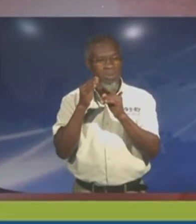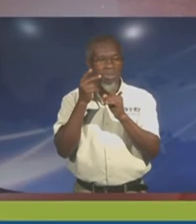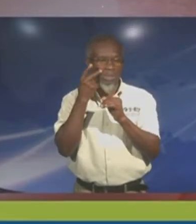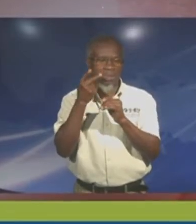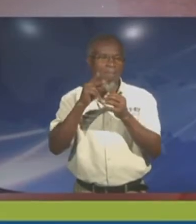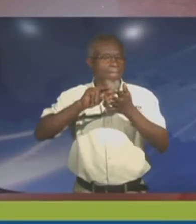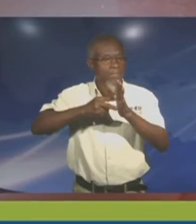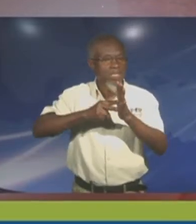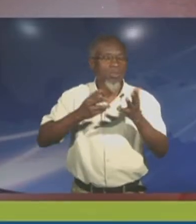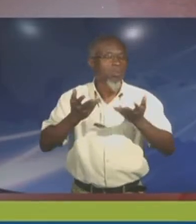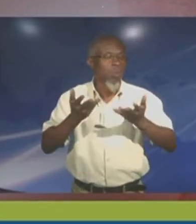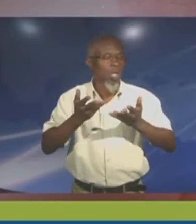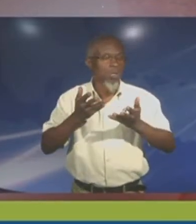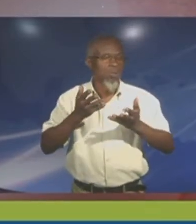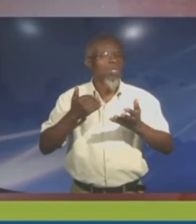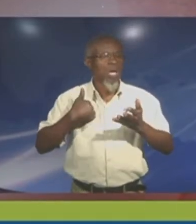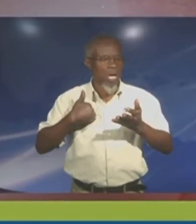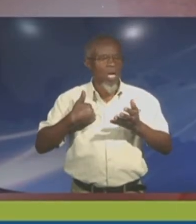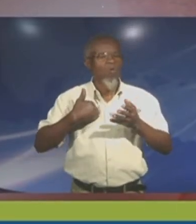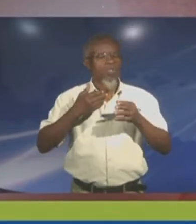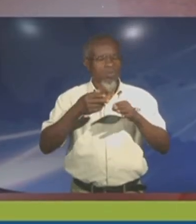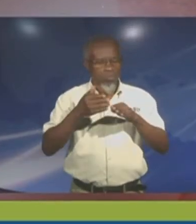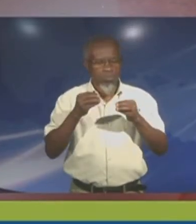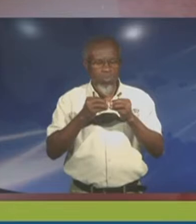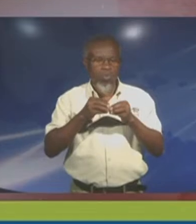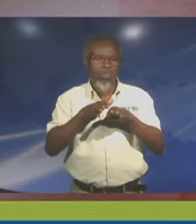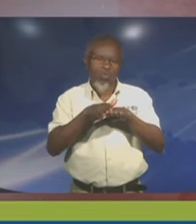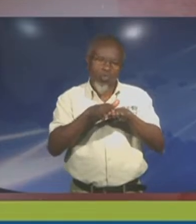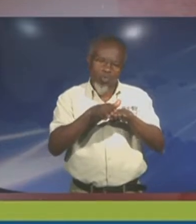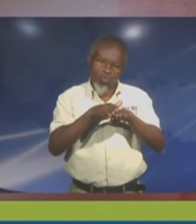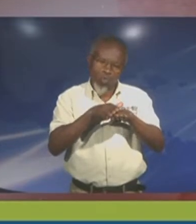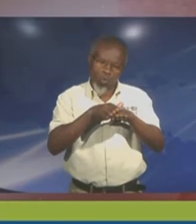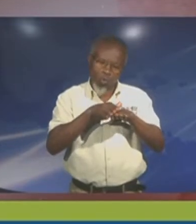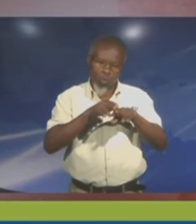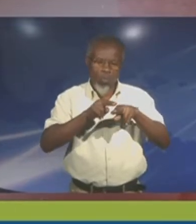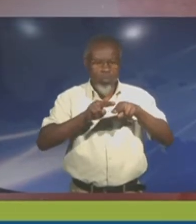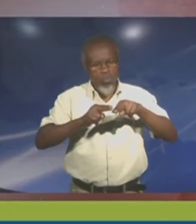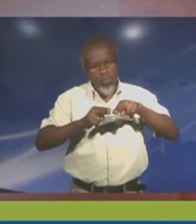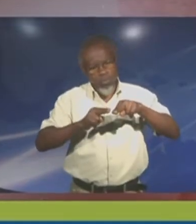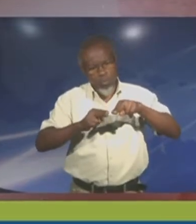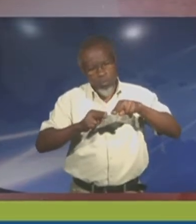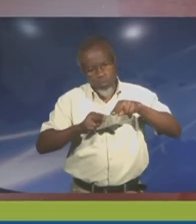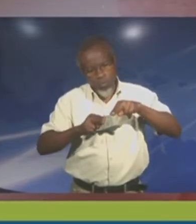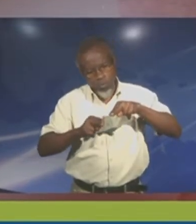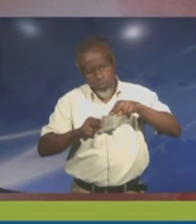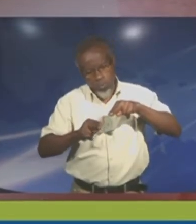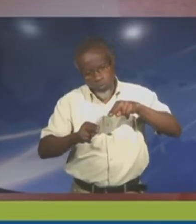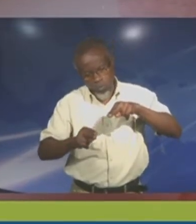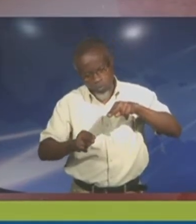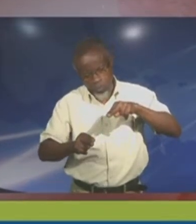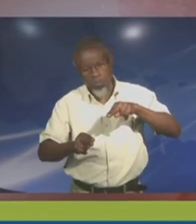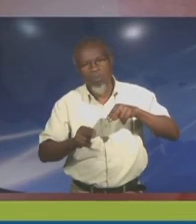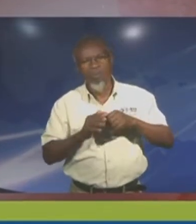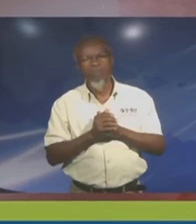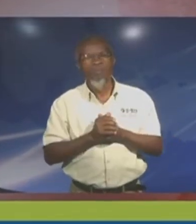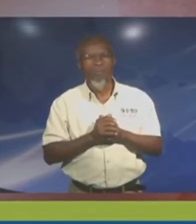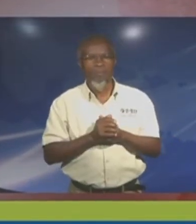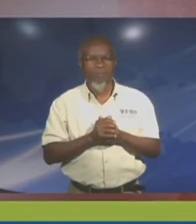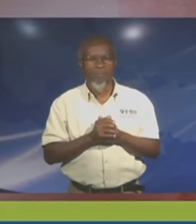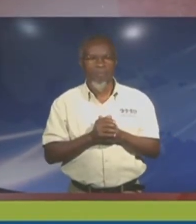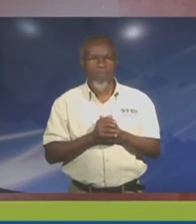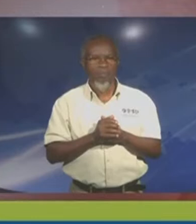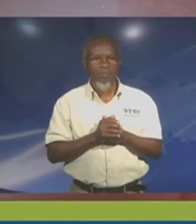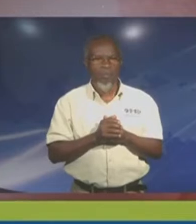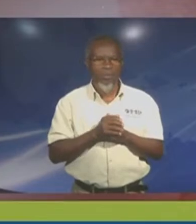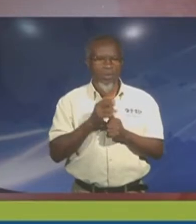in time. Moving on to the demographics on the next slide, we do see that that demographic pyramid for the positive